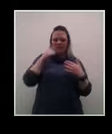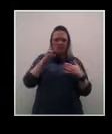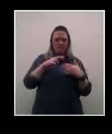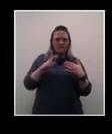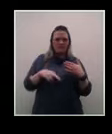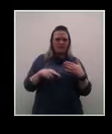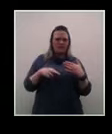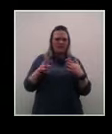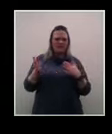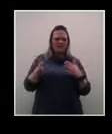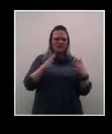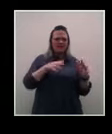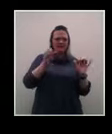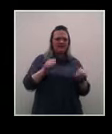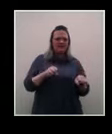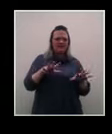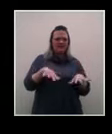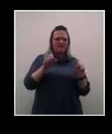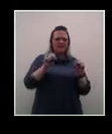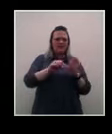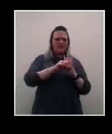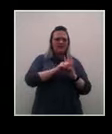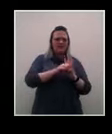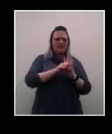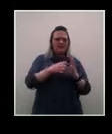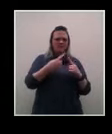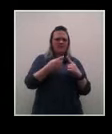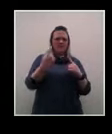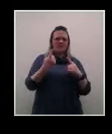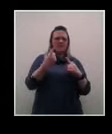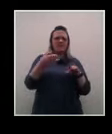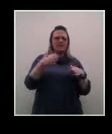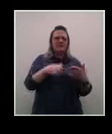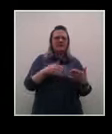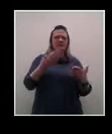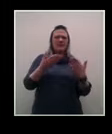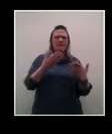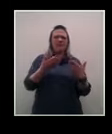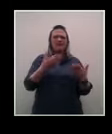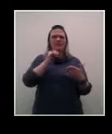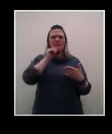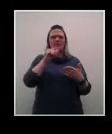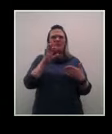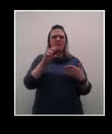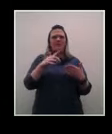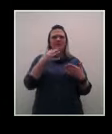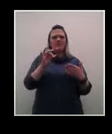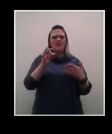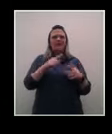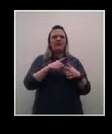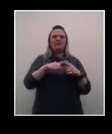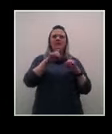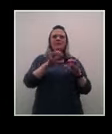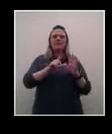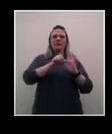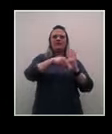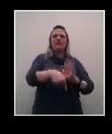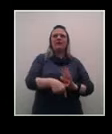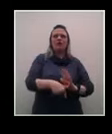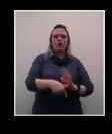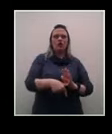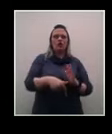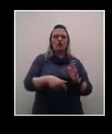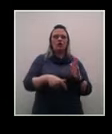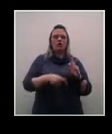take samples of someone who dies and it may or may not be COVID and test them later because there's such a shortage of